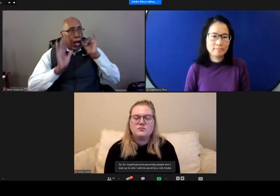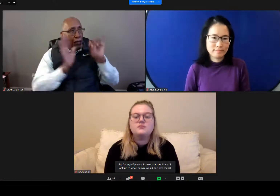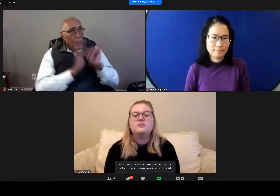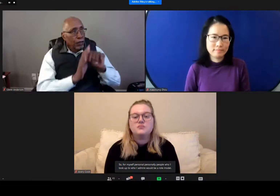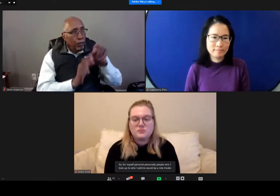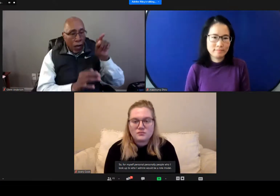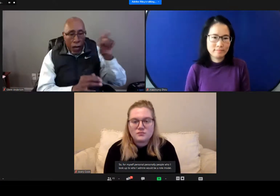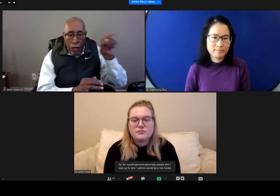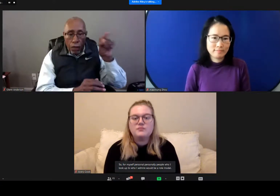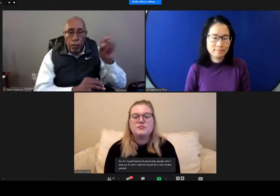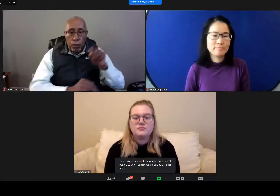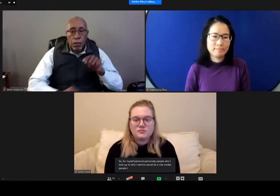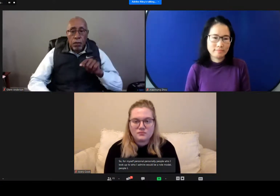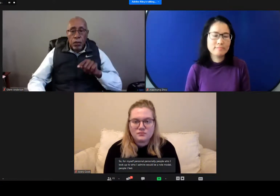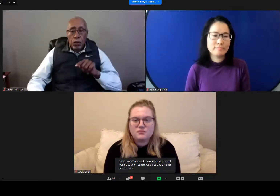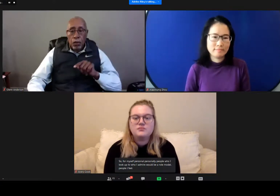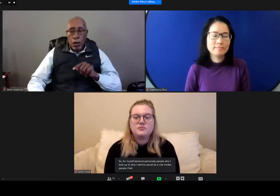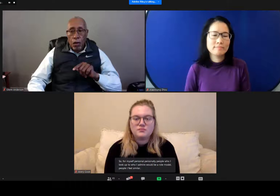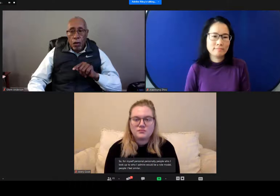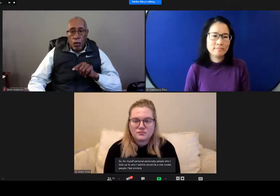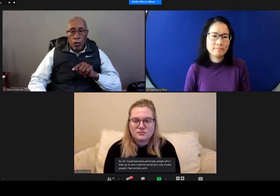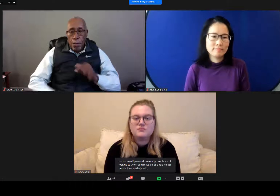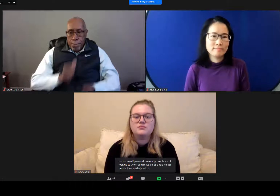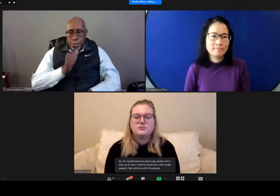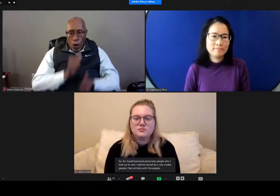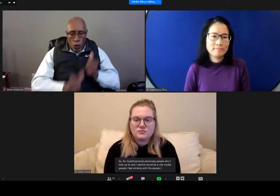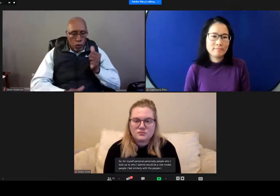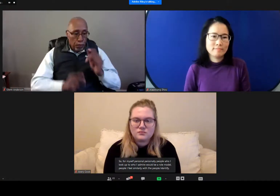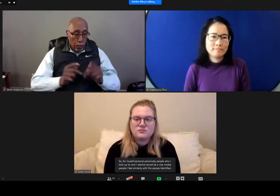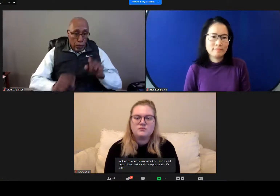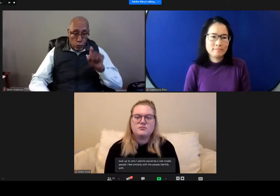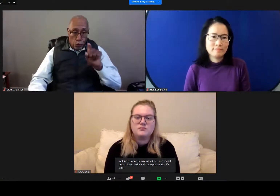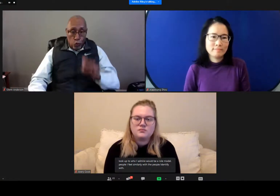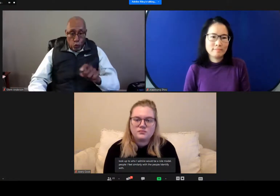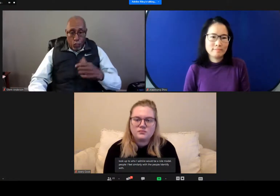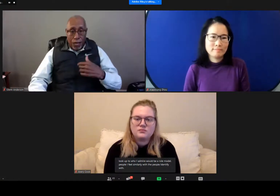model, people I feel similarly with, or people I identify with.